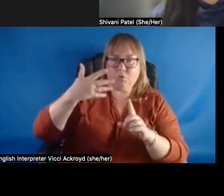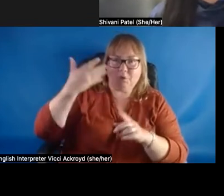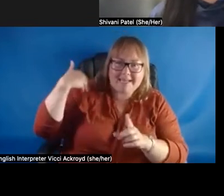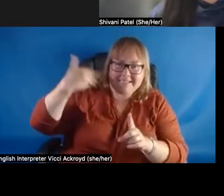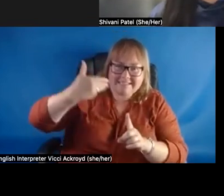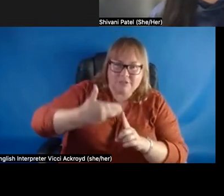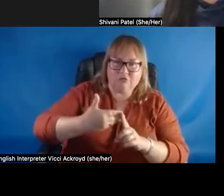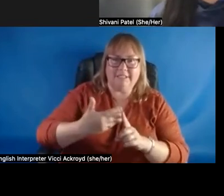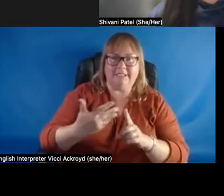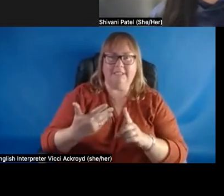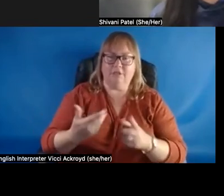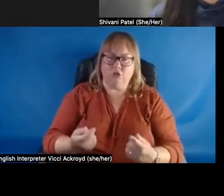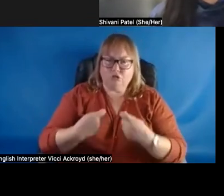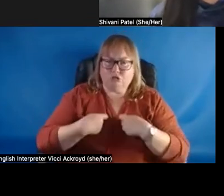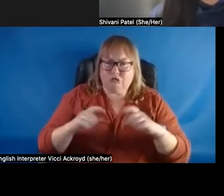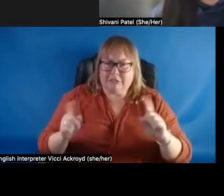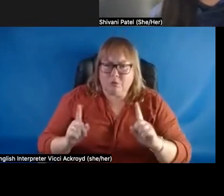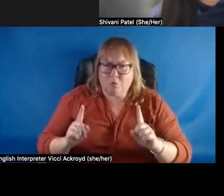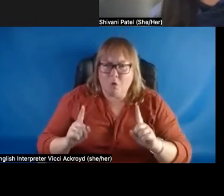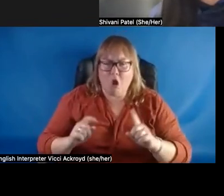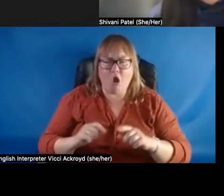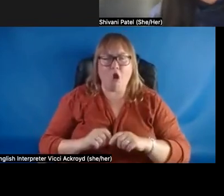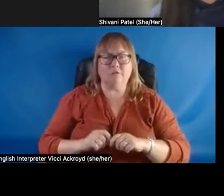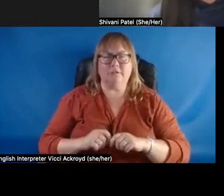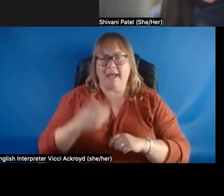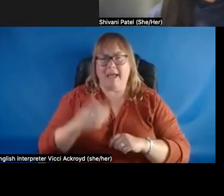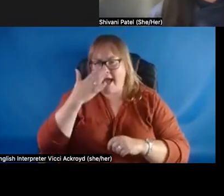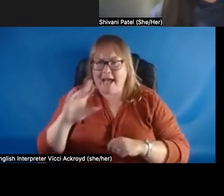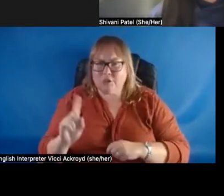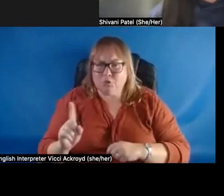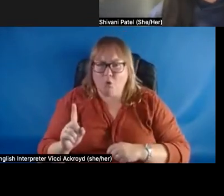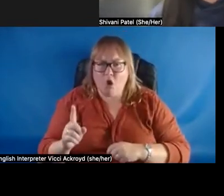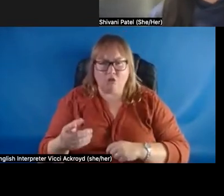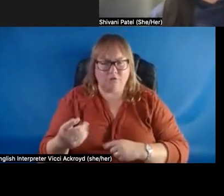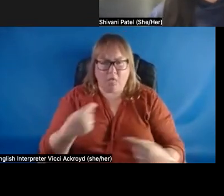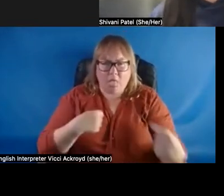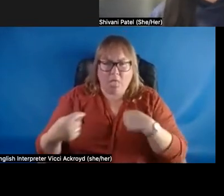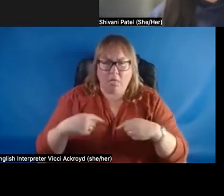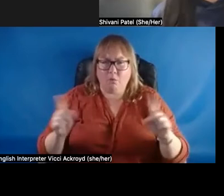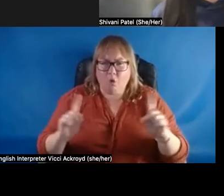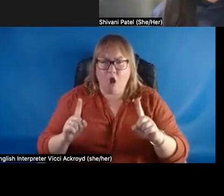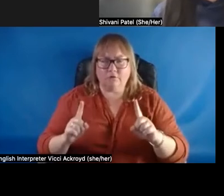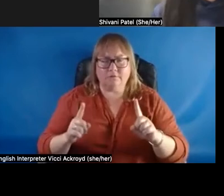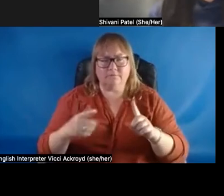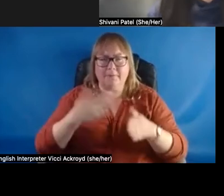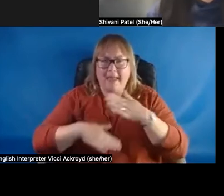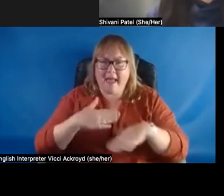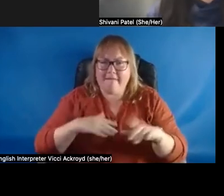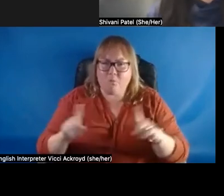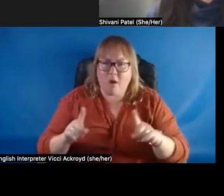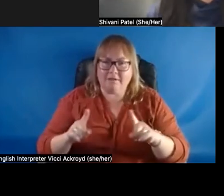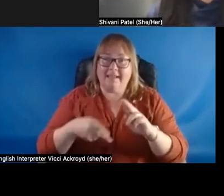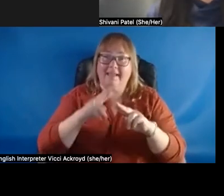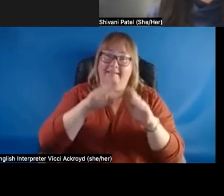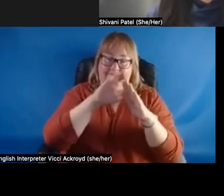be what sort of attitude you'll get from people, especially if you are of a lower caste, because people really